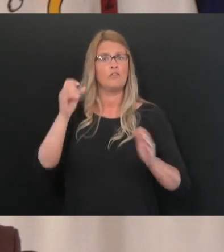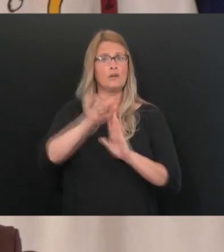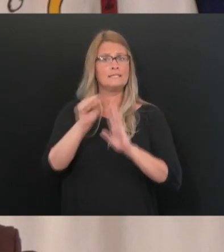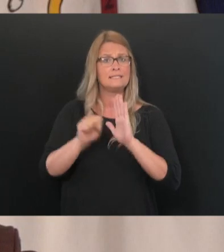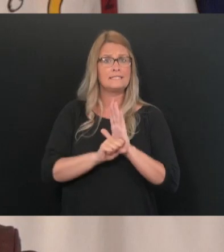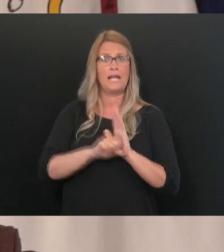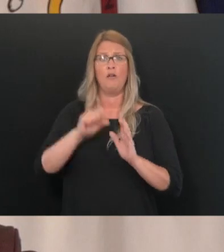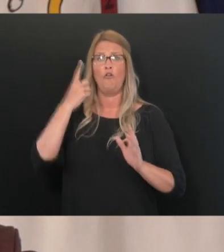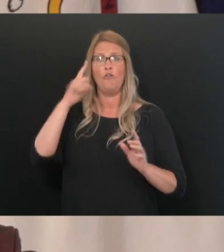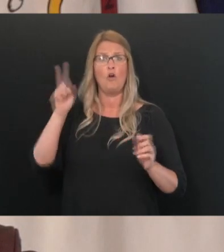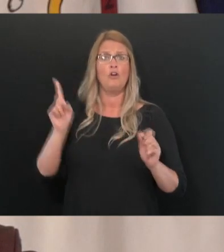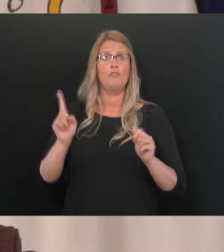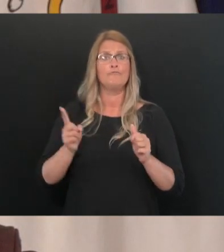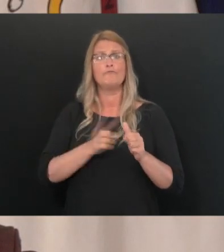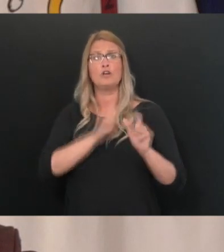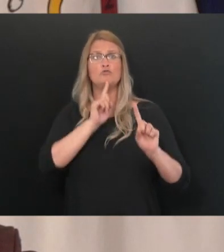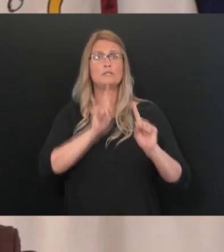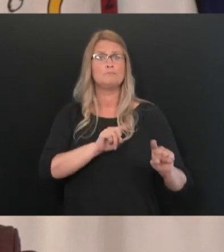and,